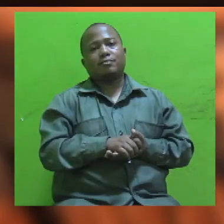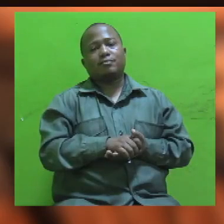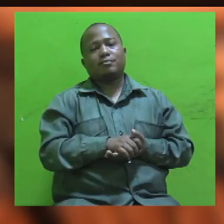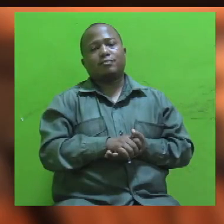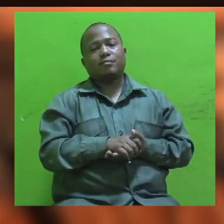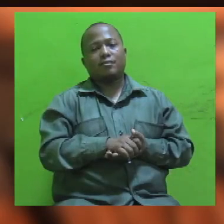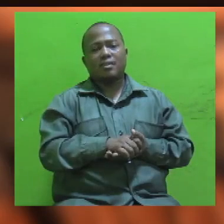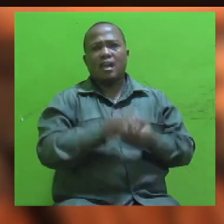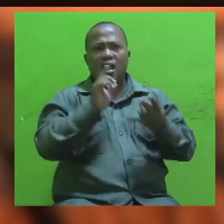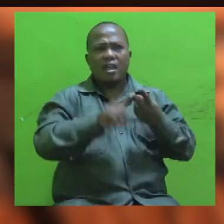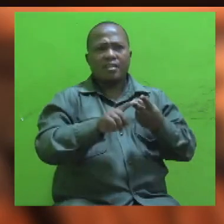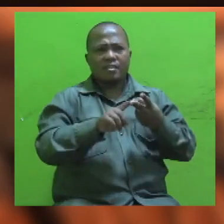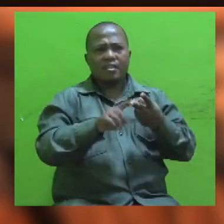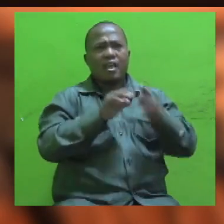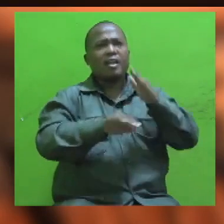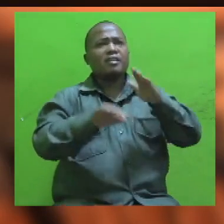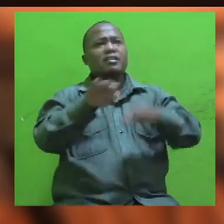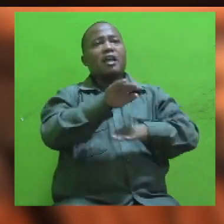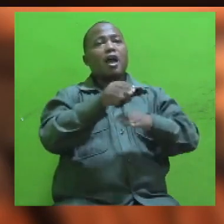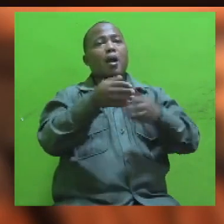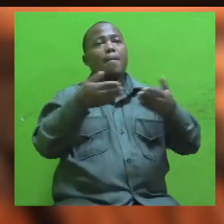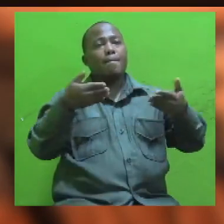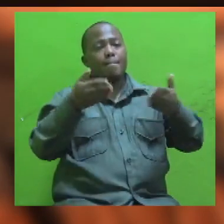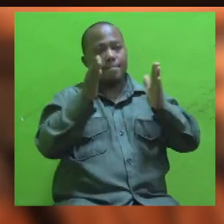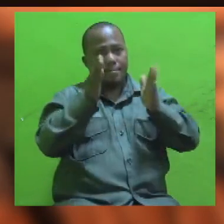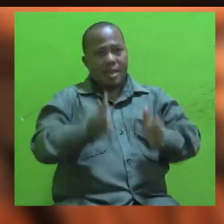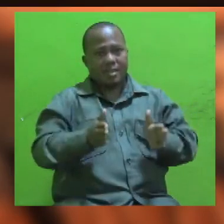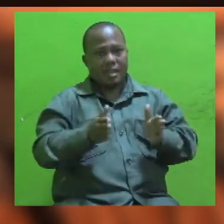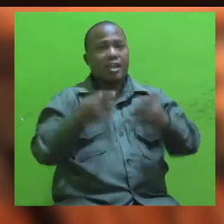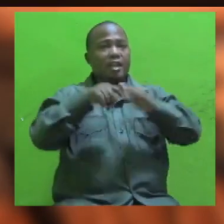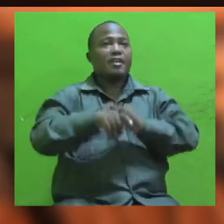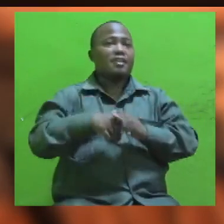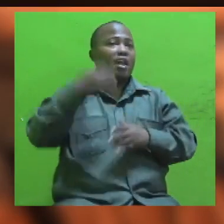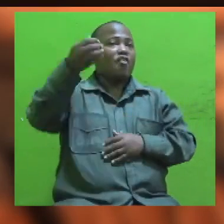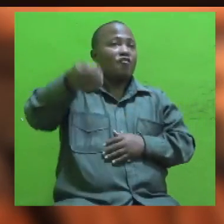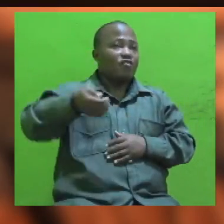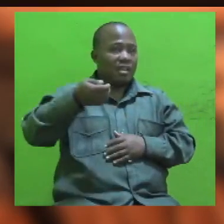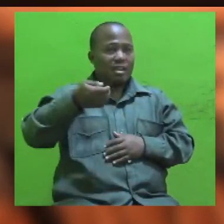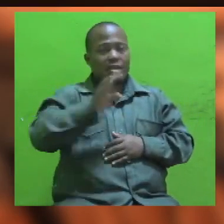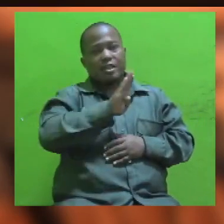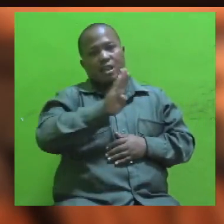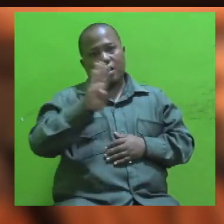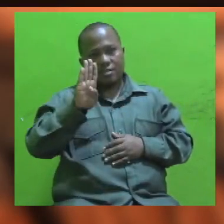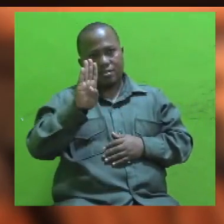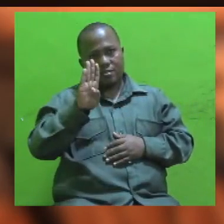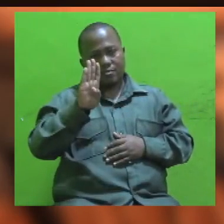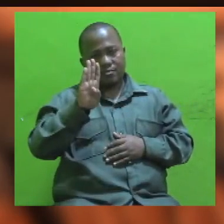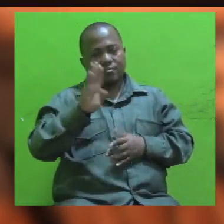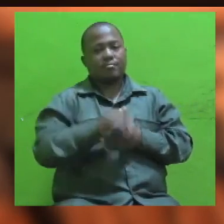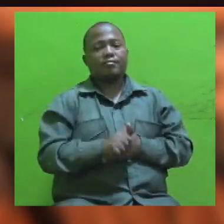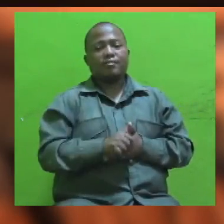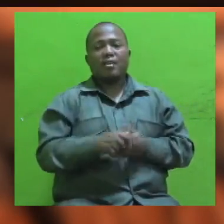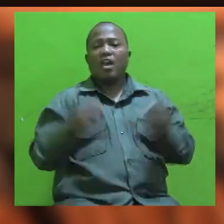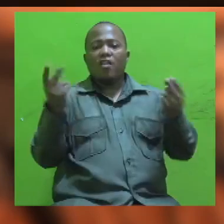Another one is chairperson of the village council within the ward, chairperson of the village council with the ward, but